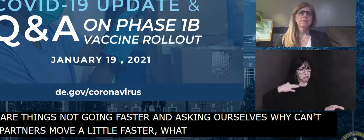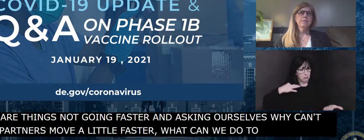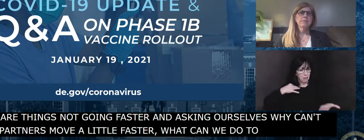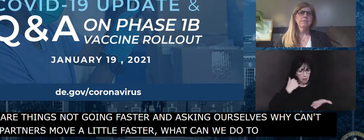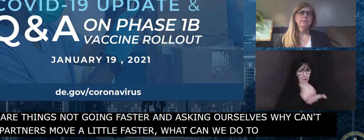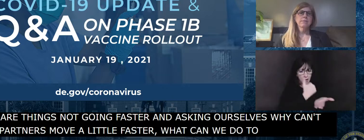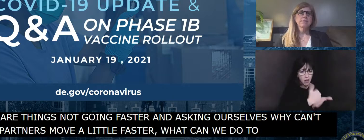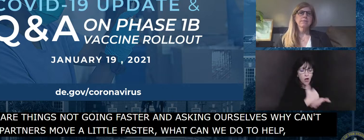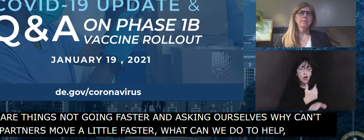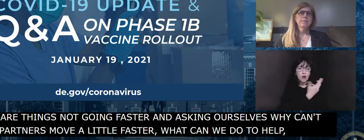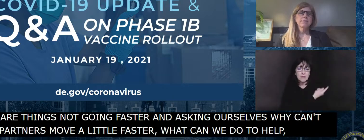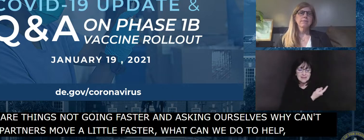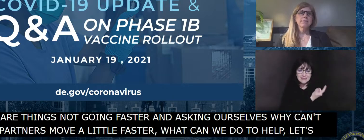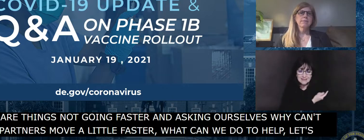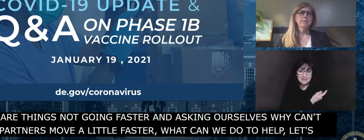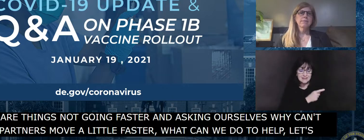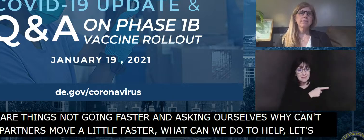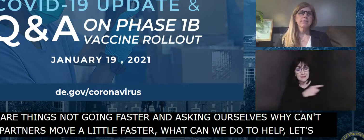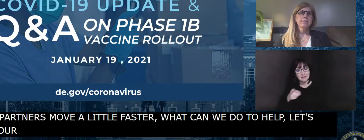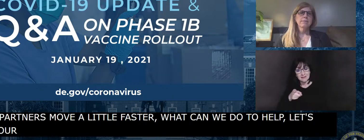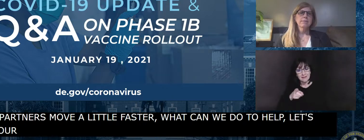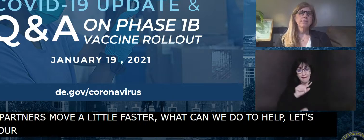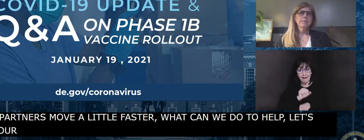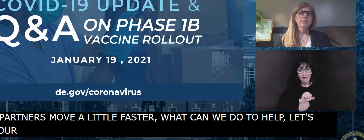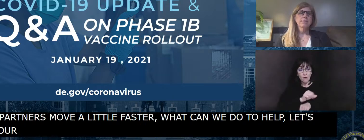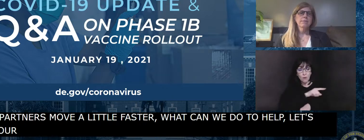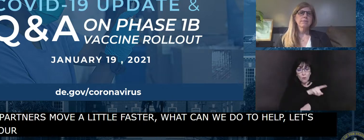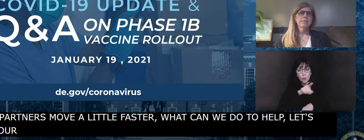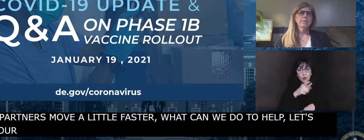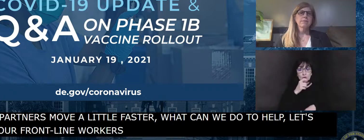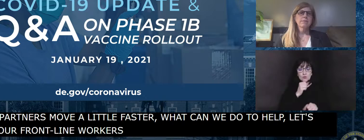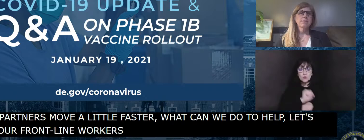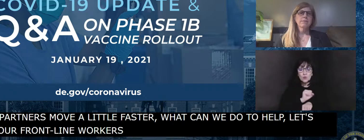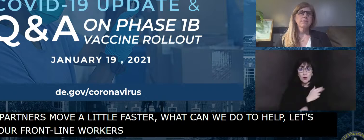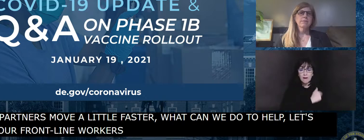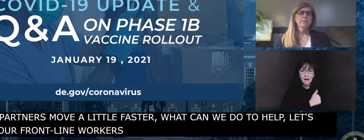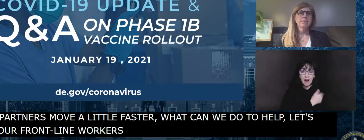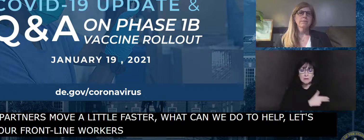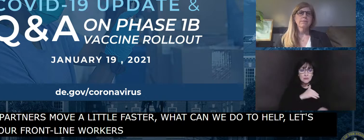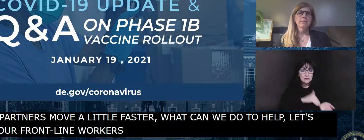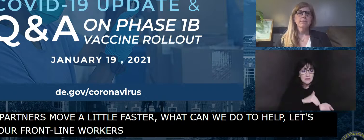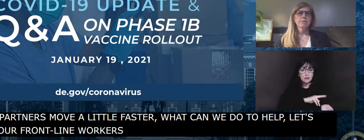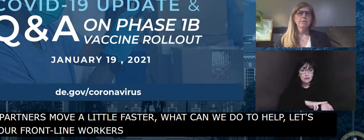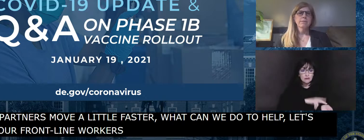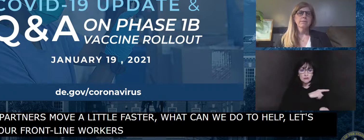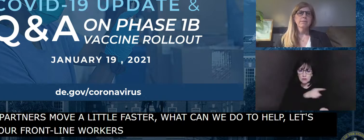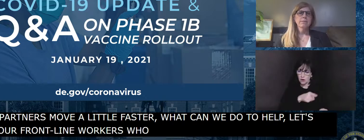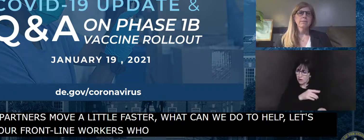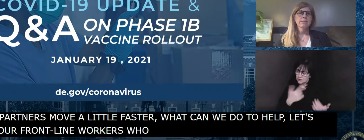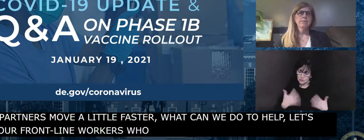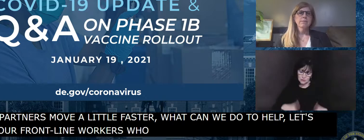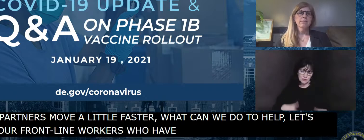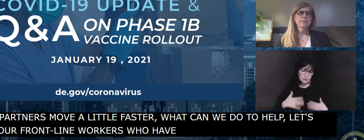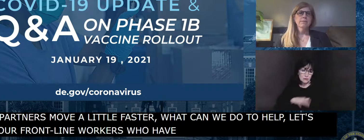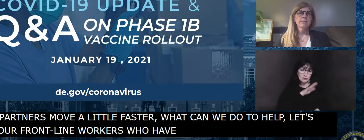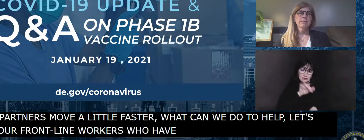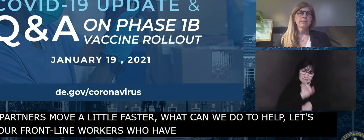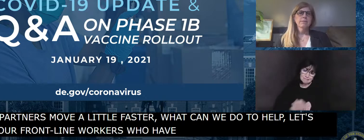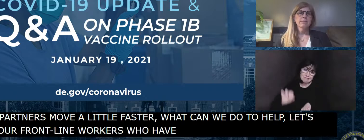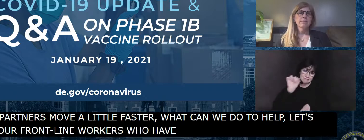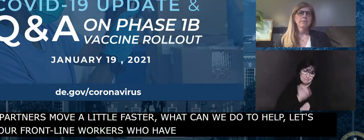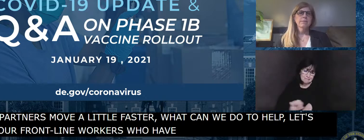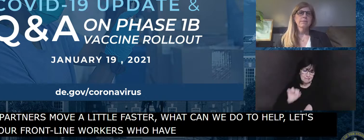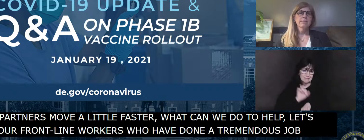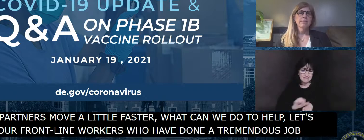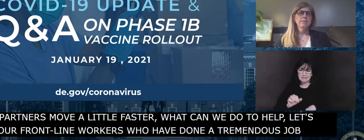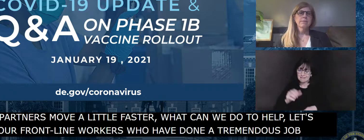healthcare workers who's done a tremendous job through this pandemic, the last 10 months of this pandemic, doing most of the testing back in the